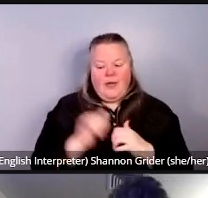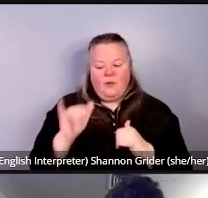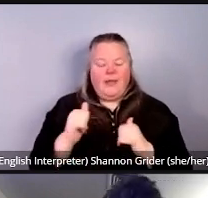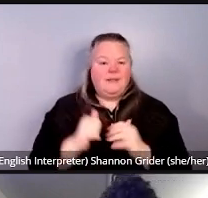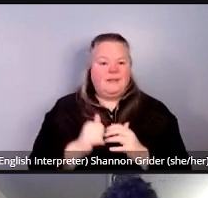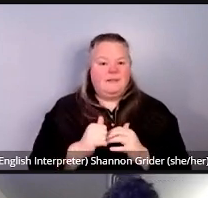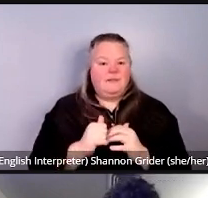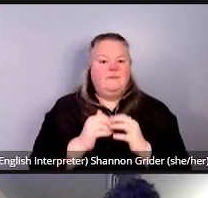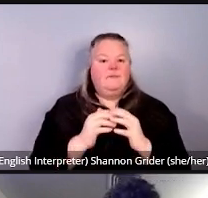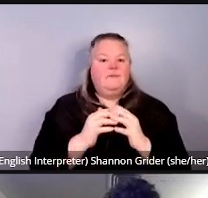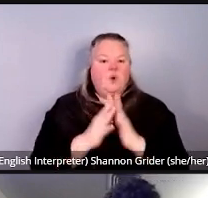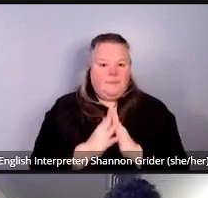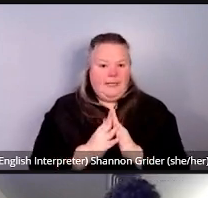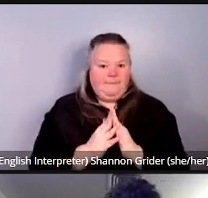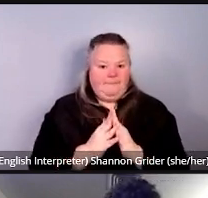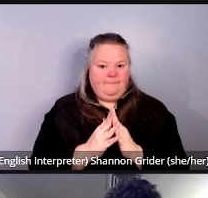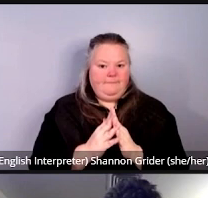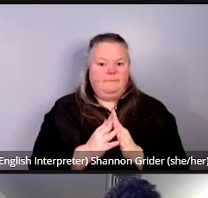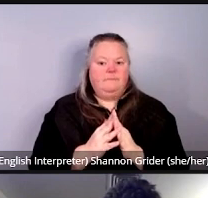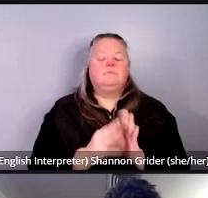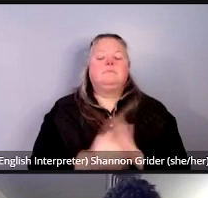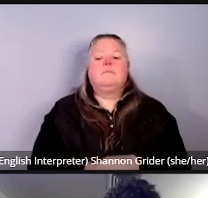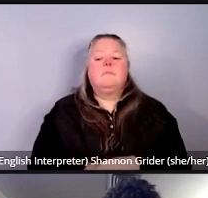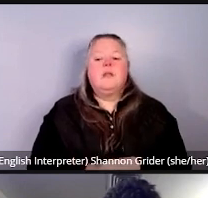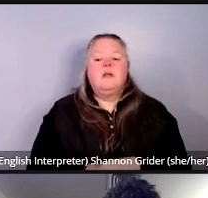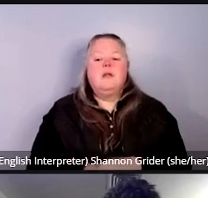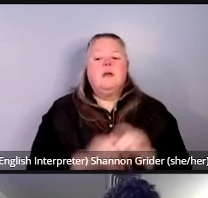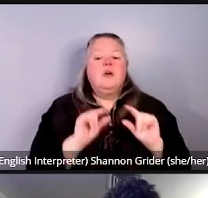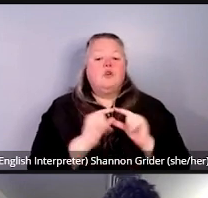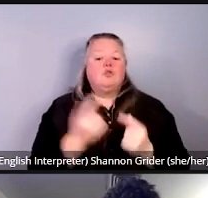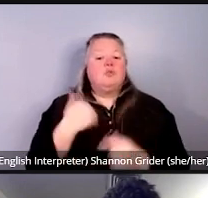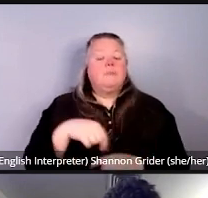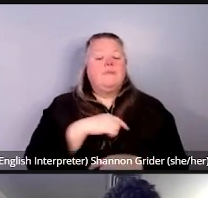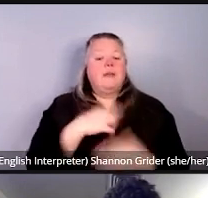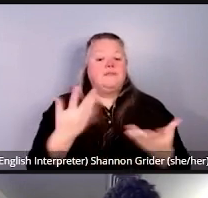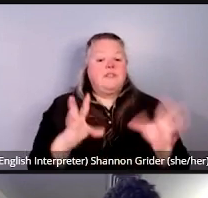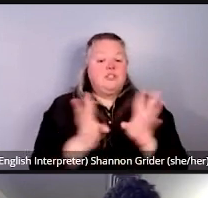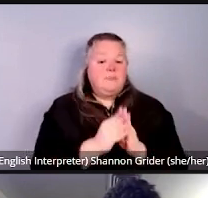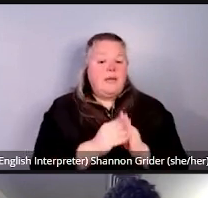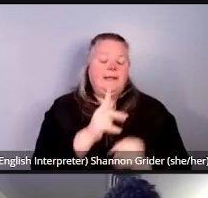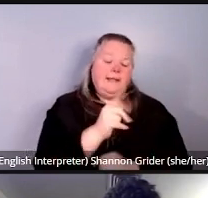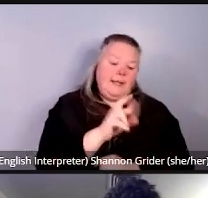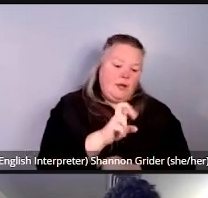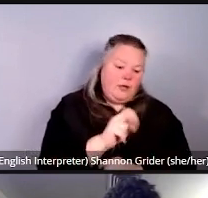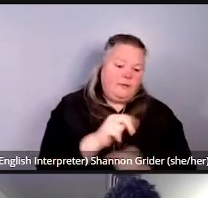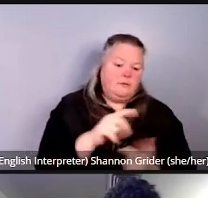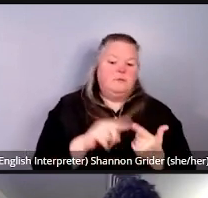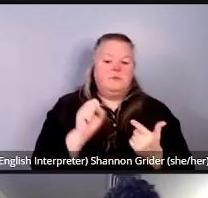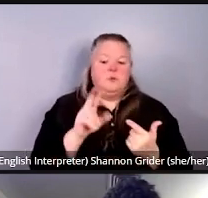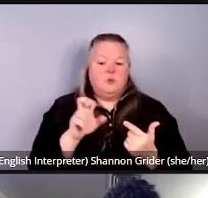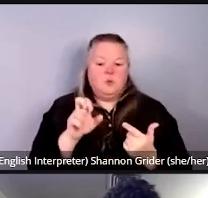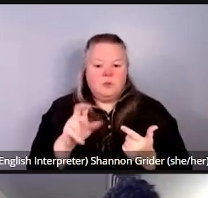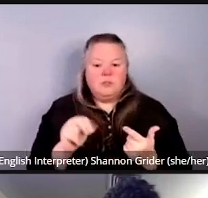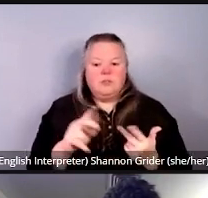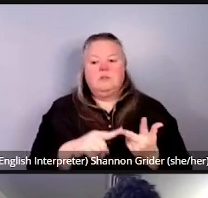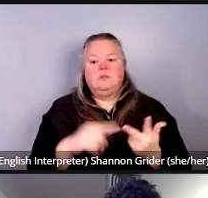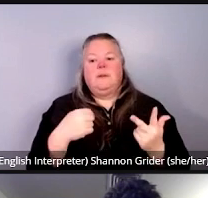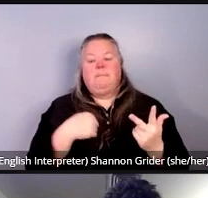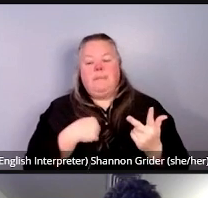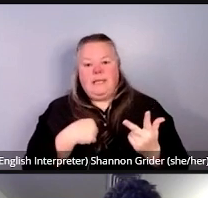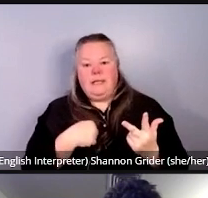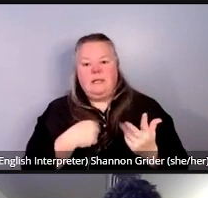information kind of discussion. A group of us met, Karen, Susan, me, and somebody from